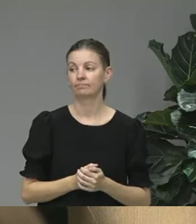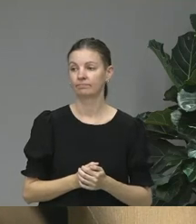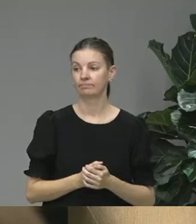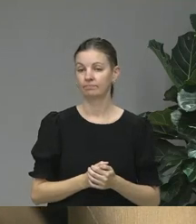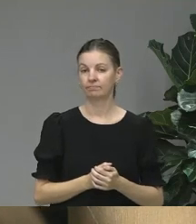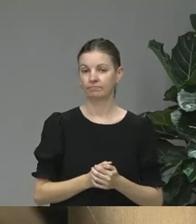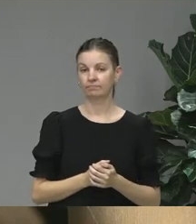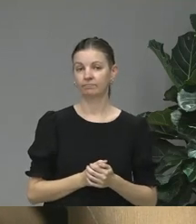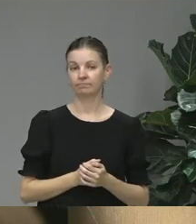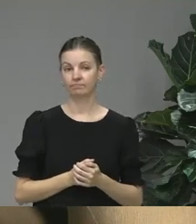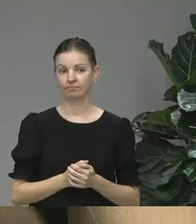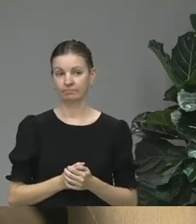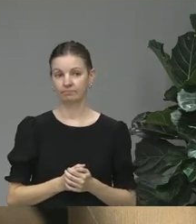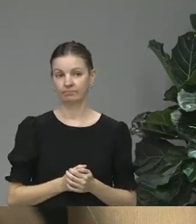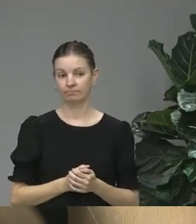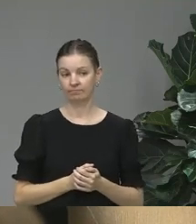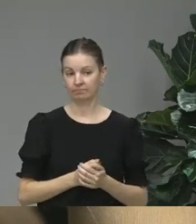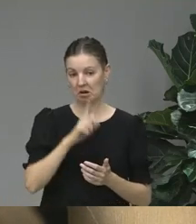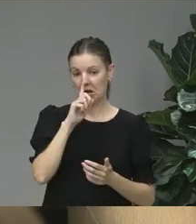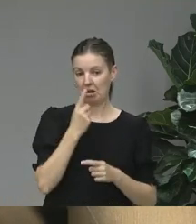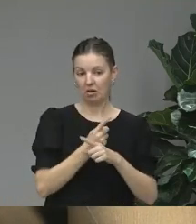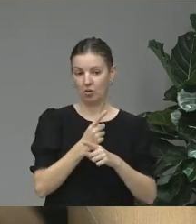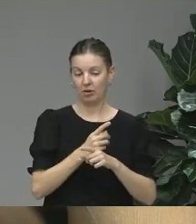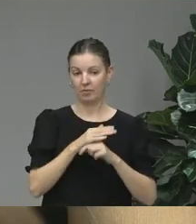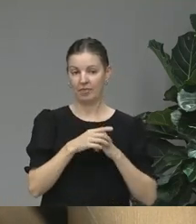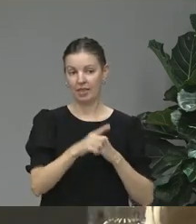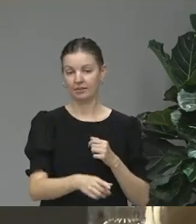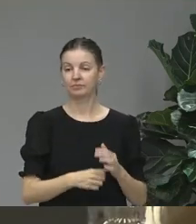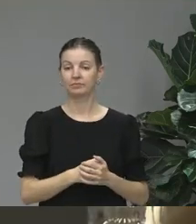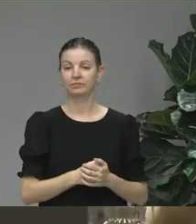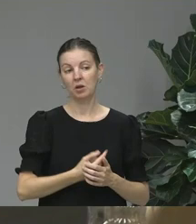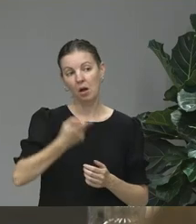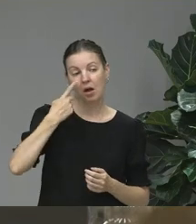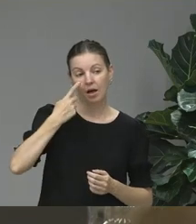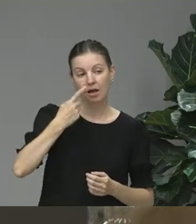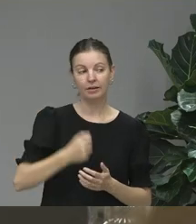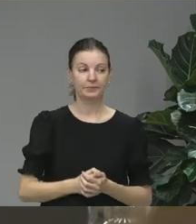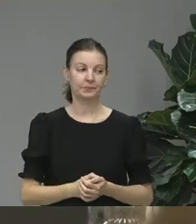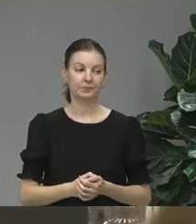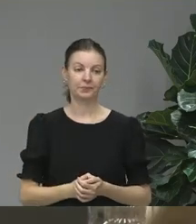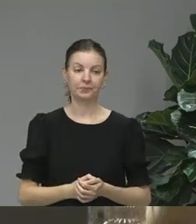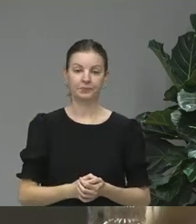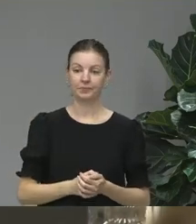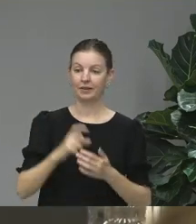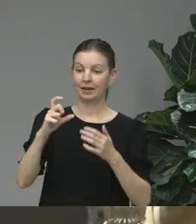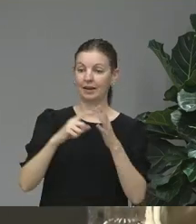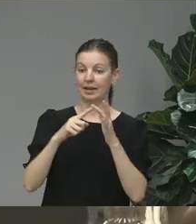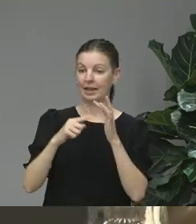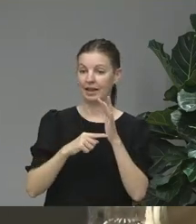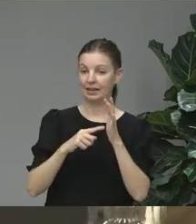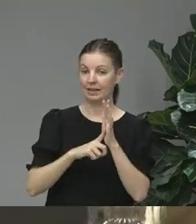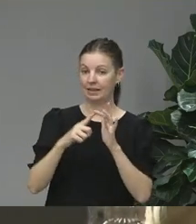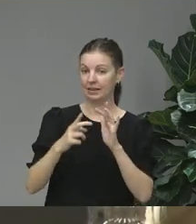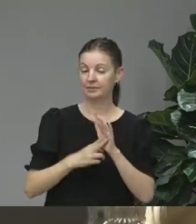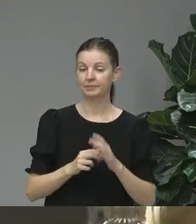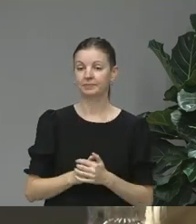a, you know, an informed comment. Time will tell. Time will tell. Caitlin? Yeah, I think that